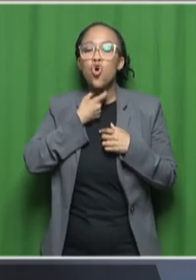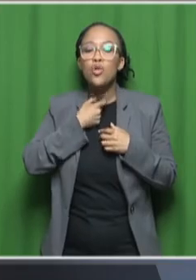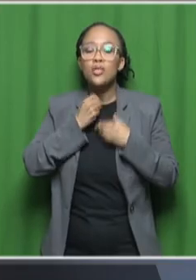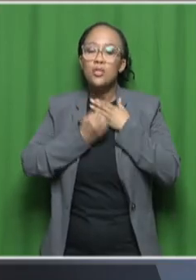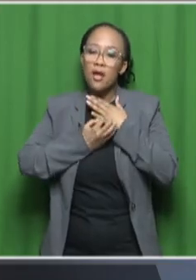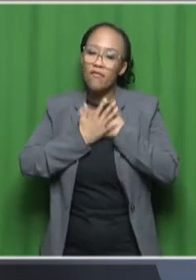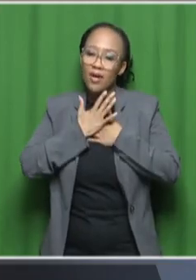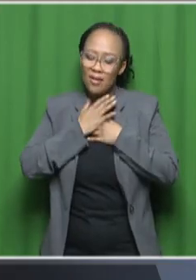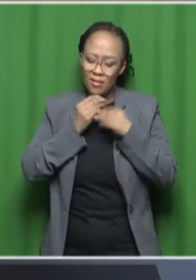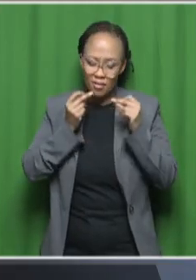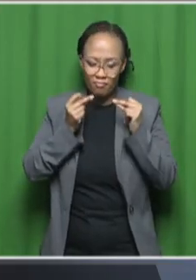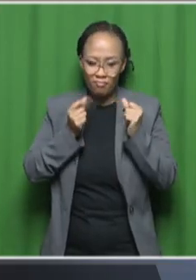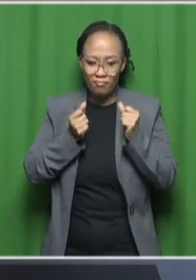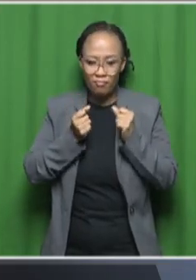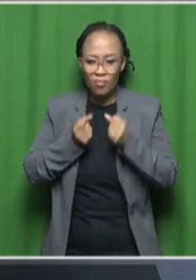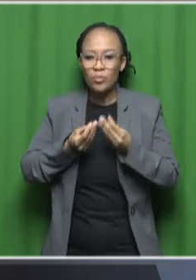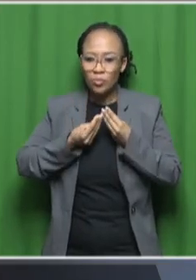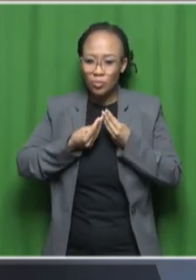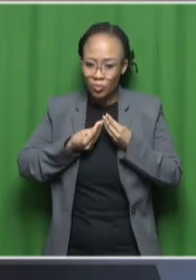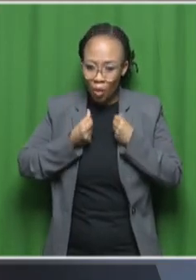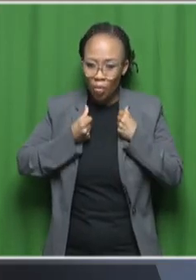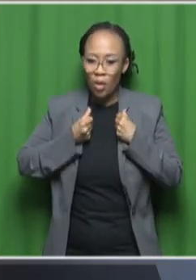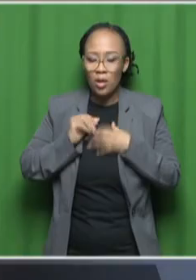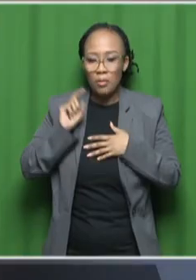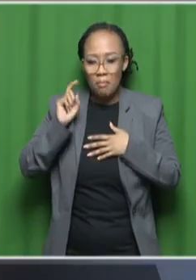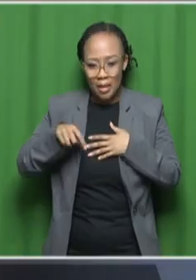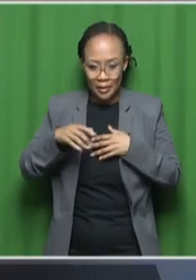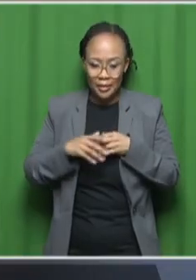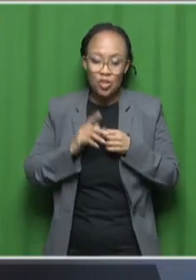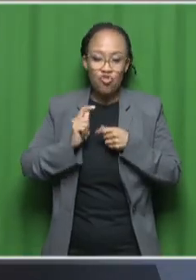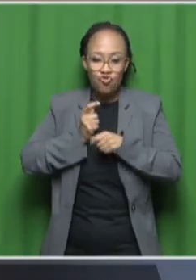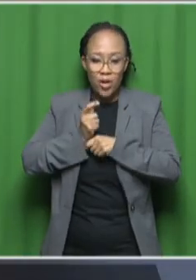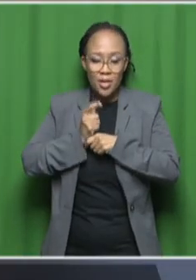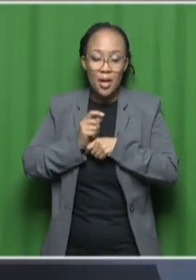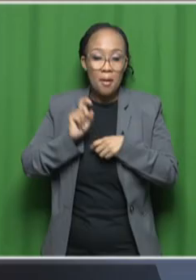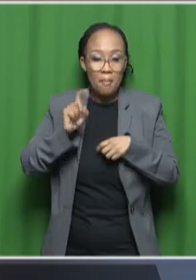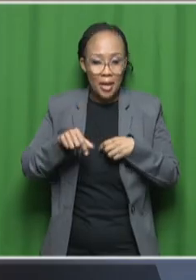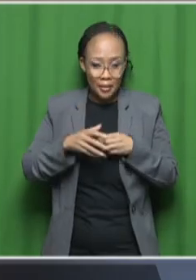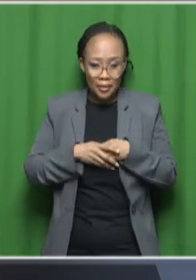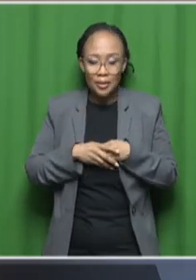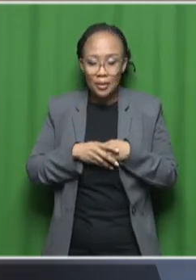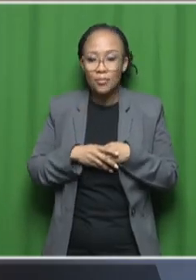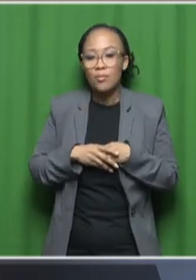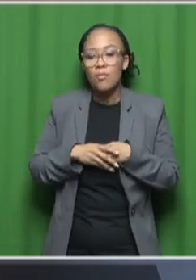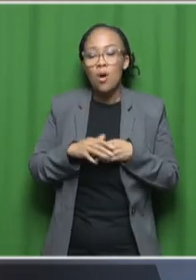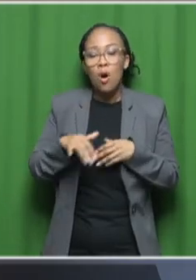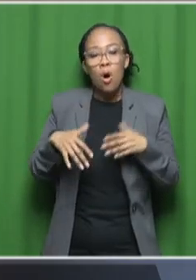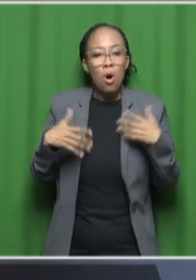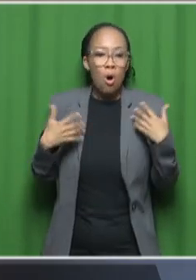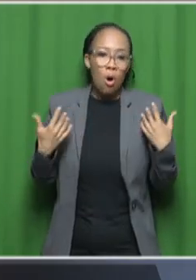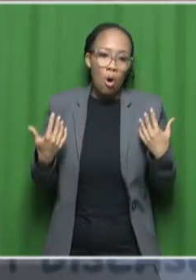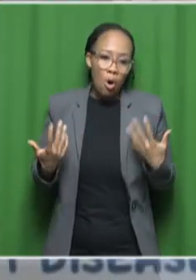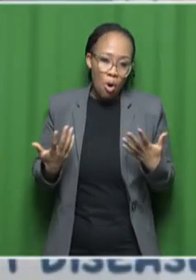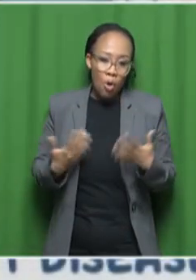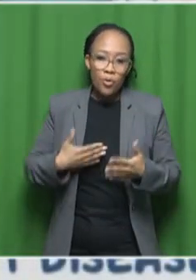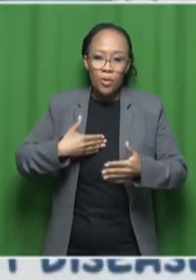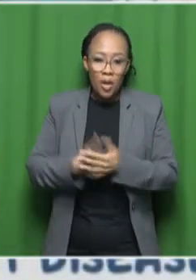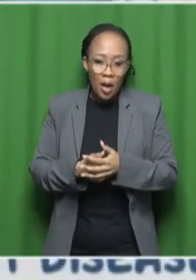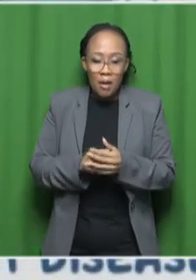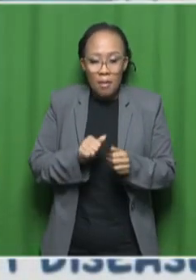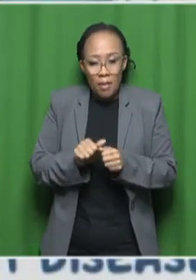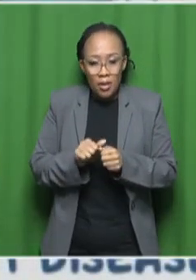treated as soon as possible. Don't just attribute it to tonsillitis or something like that. Rather have it checked out and have it treated.